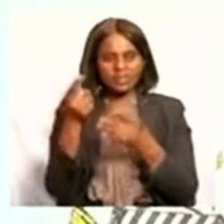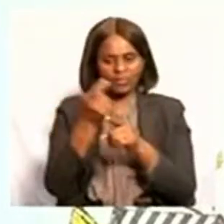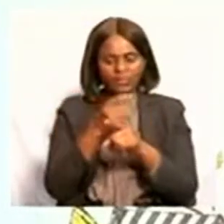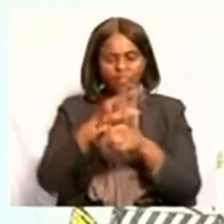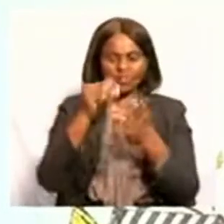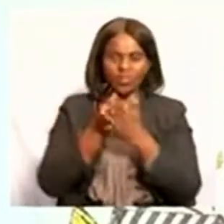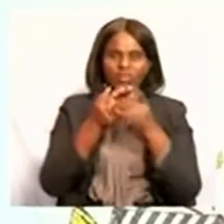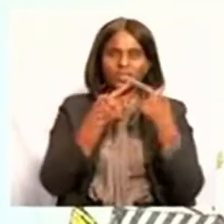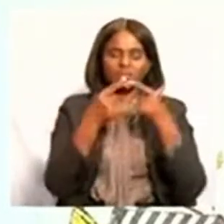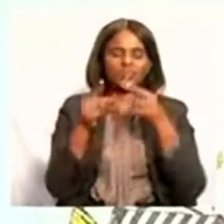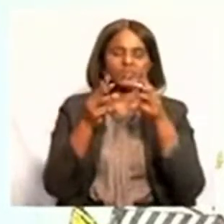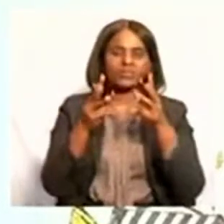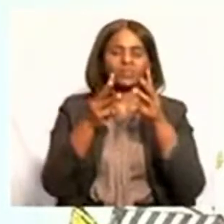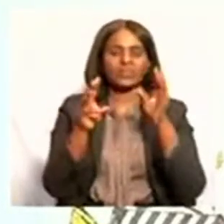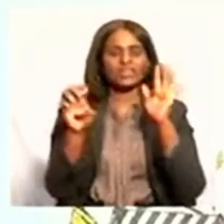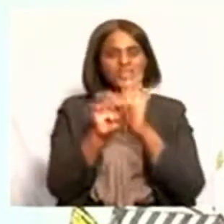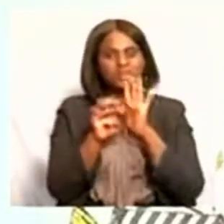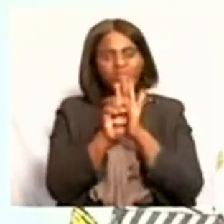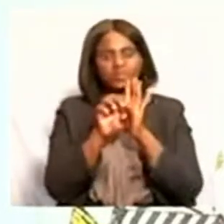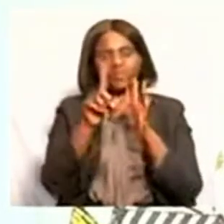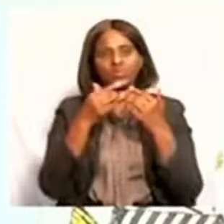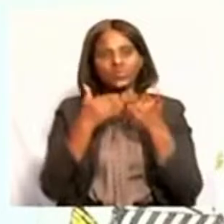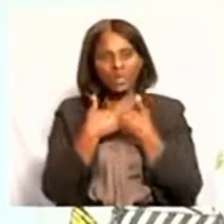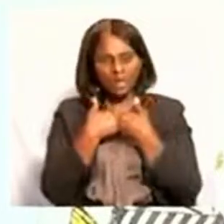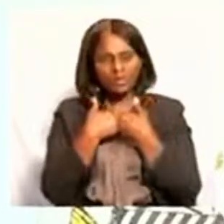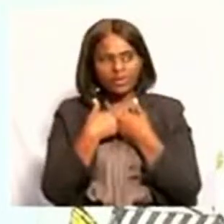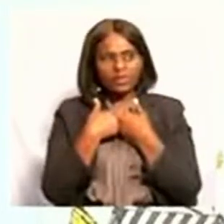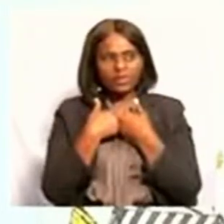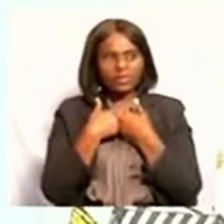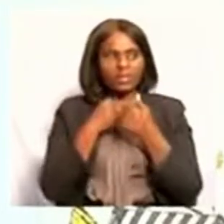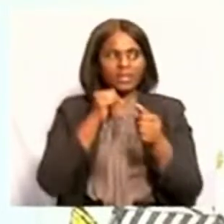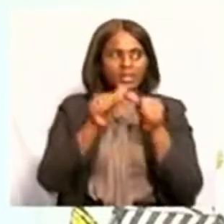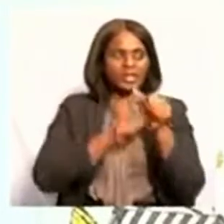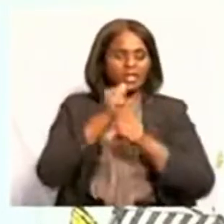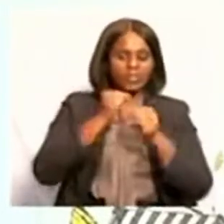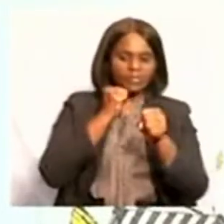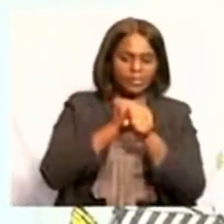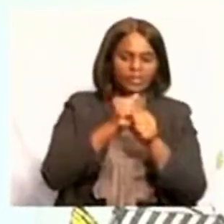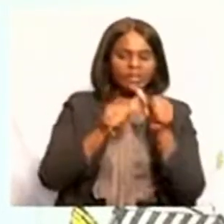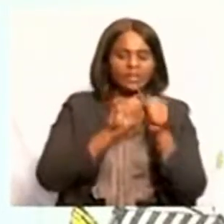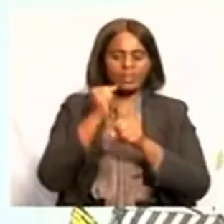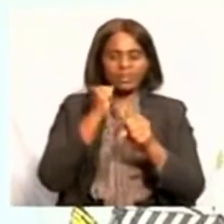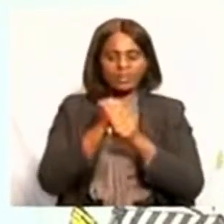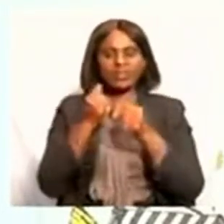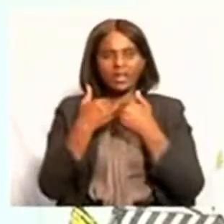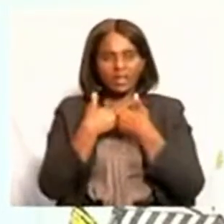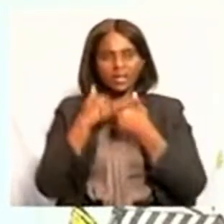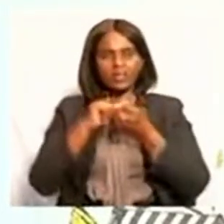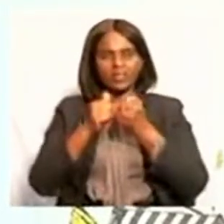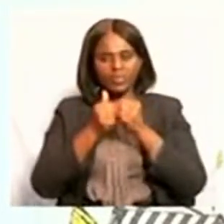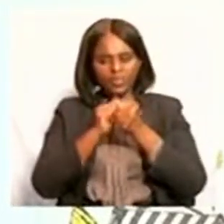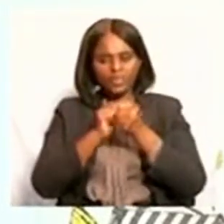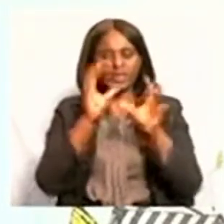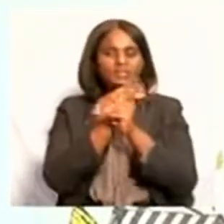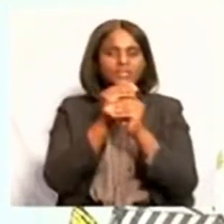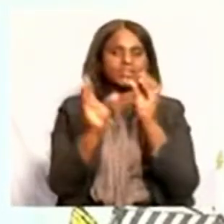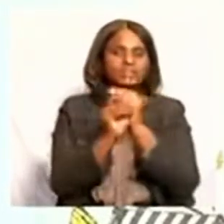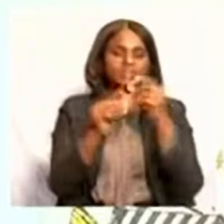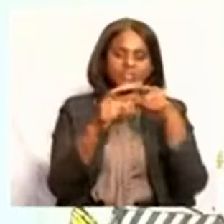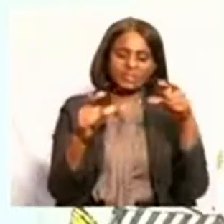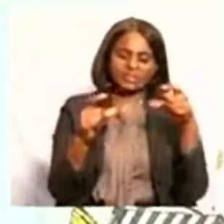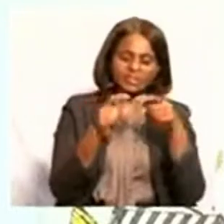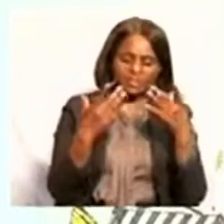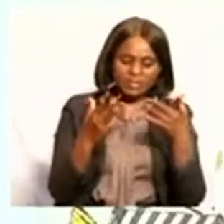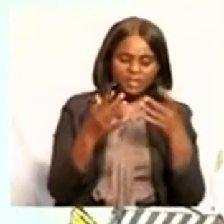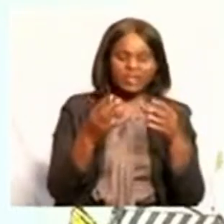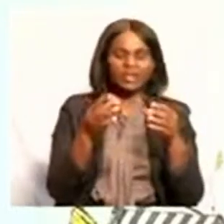all corners. For example, you have year in, year out of the issues of missing receipts, missing vouchers,